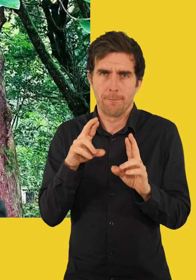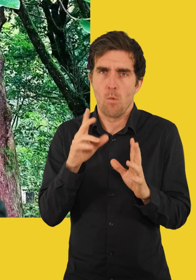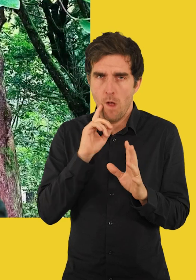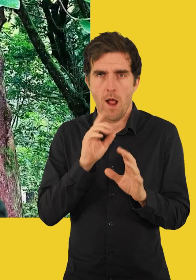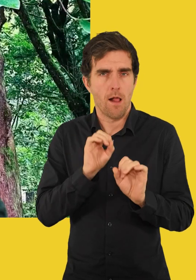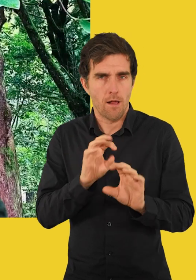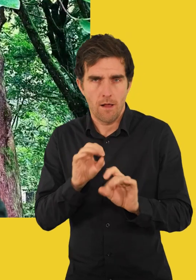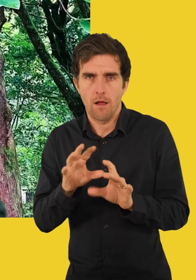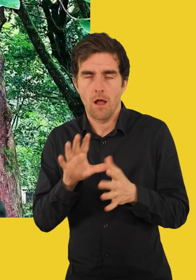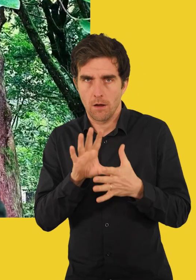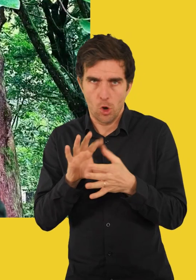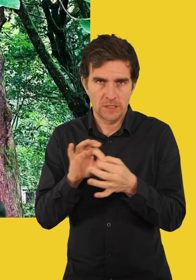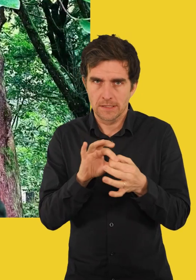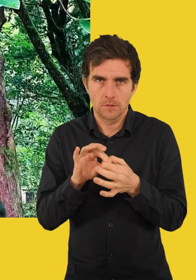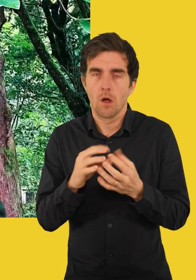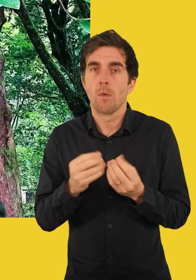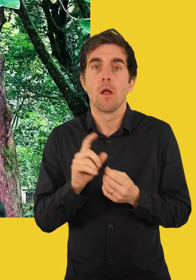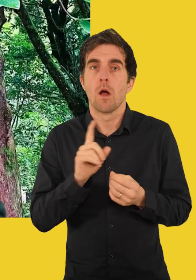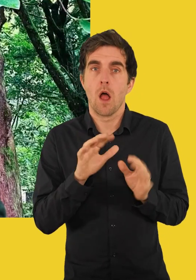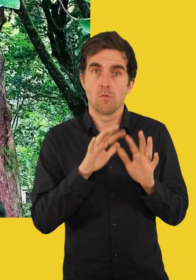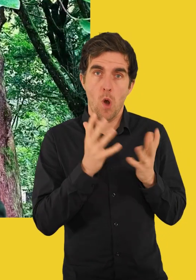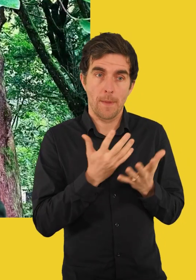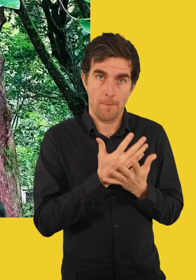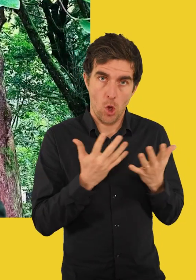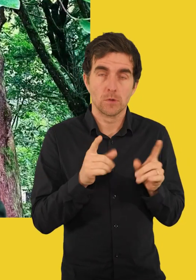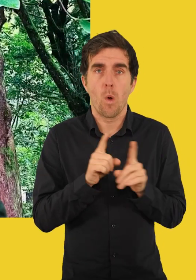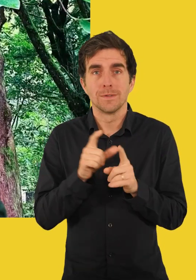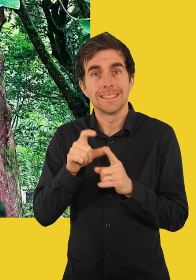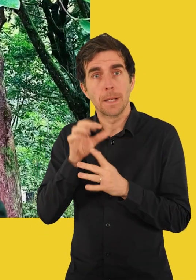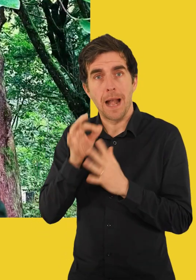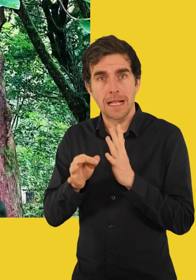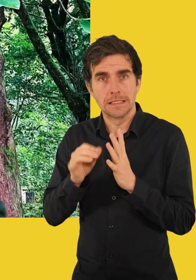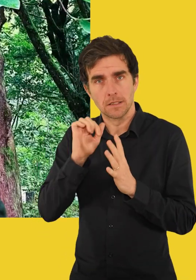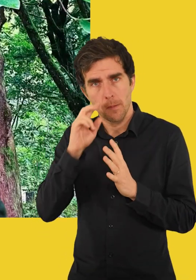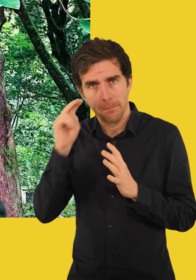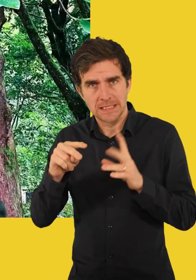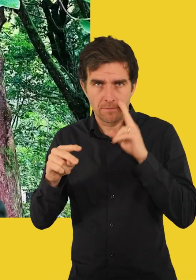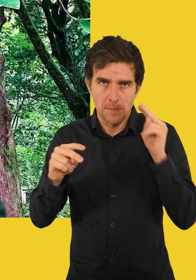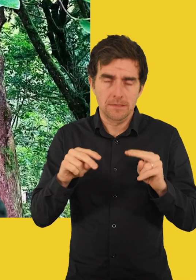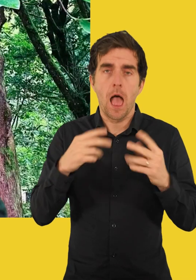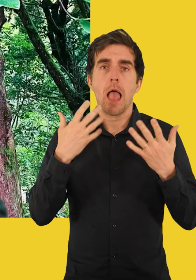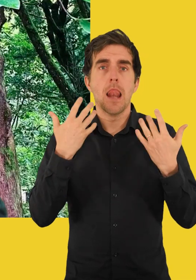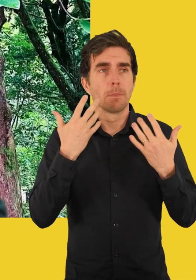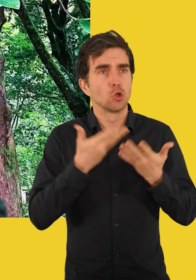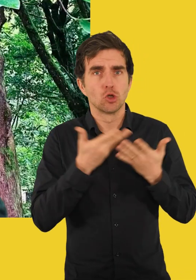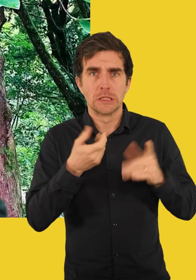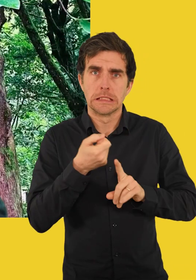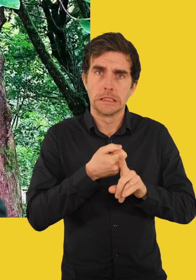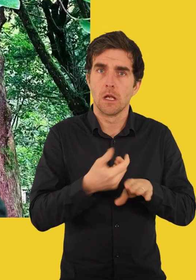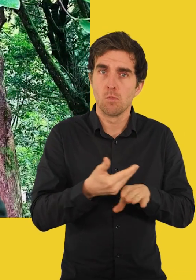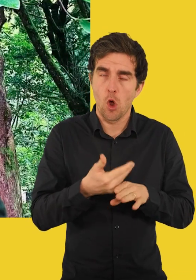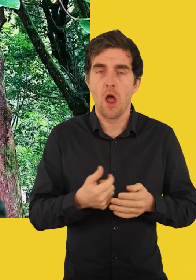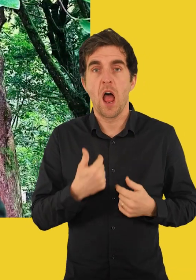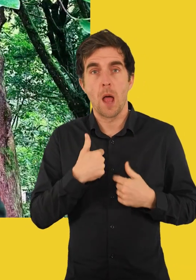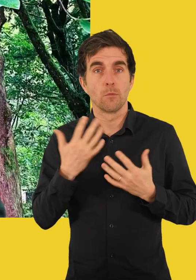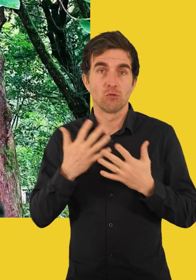the connections between global majority and disabled perspectives and climate justice work. So